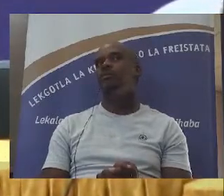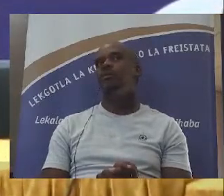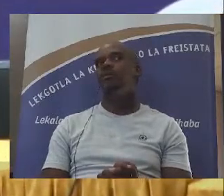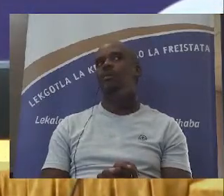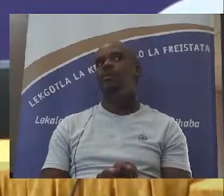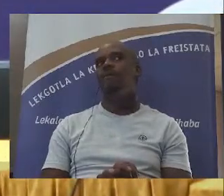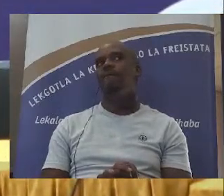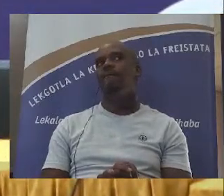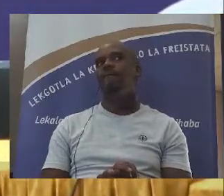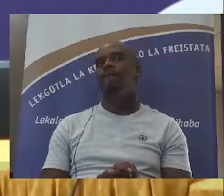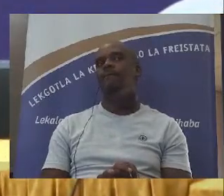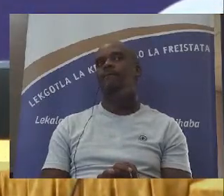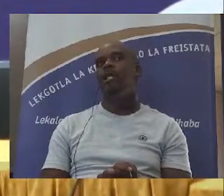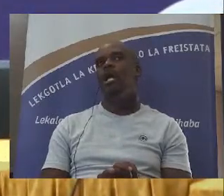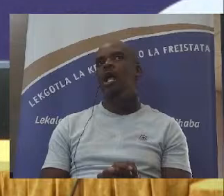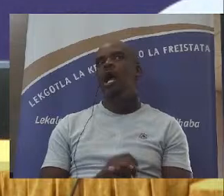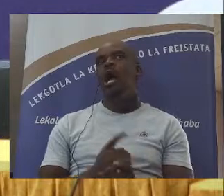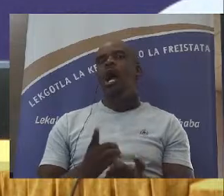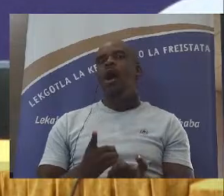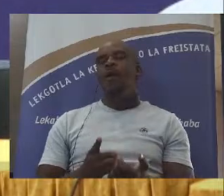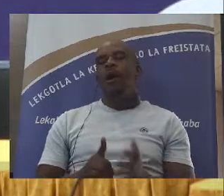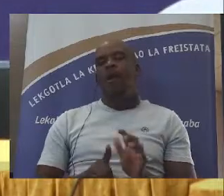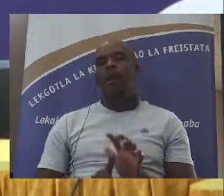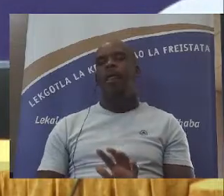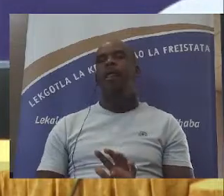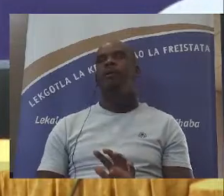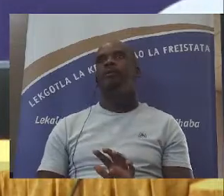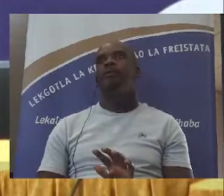Reke hatelle hape